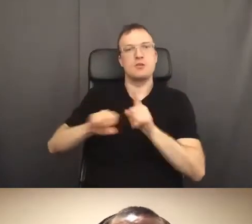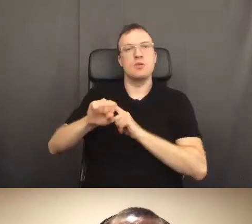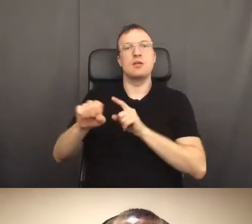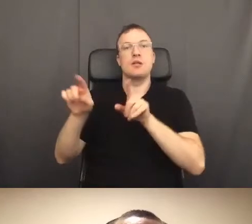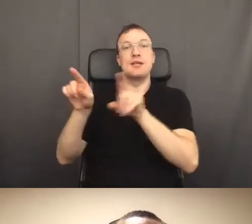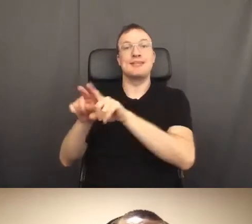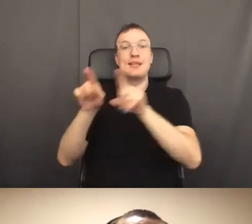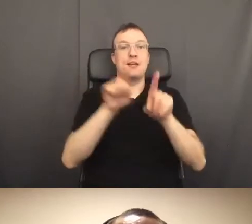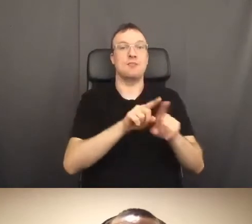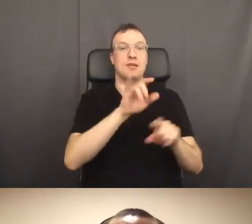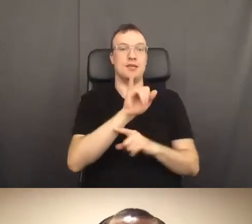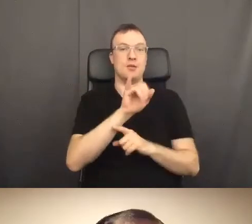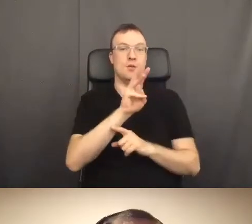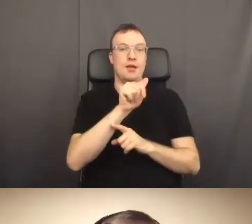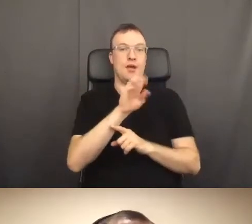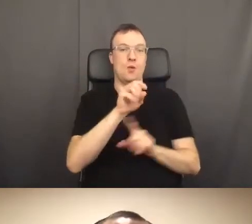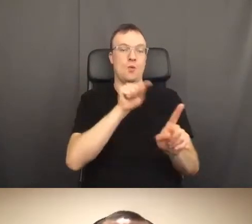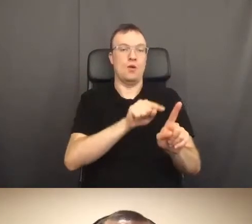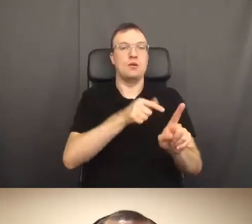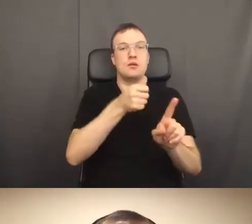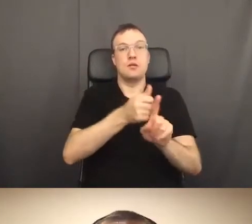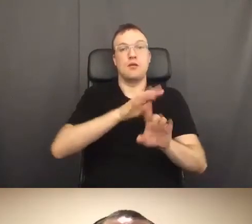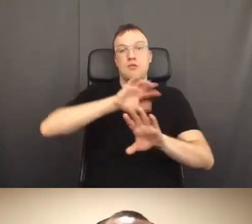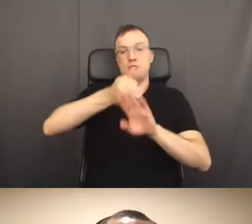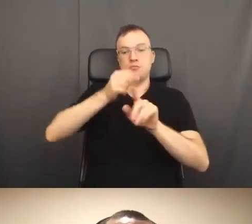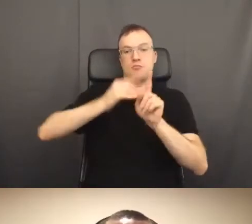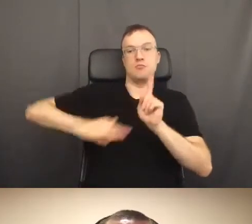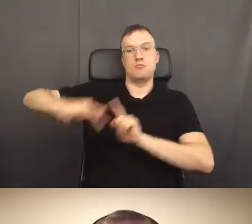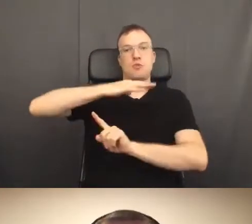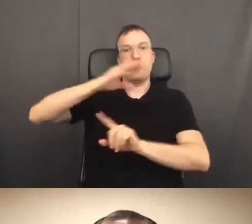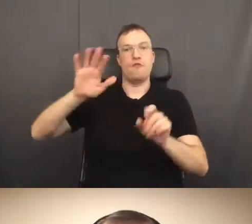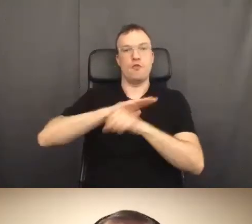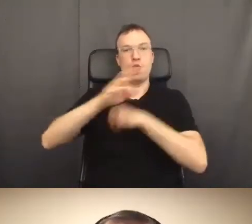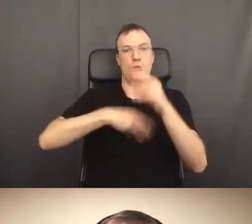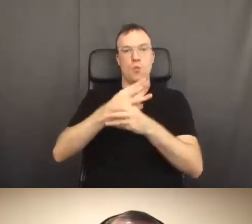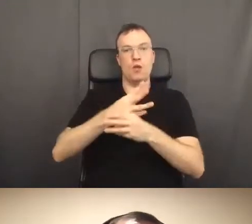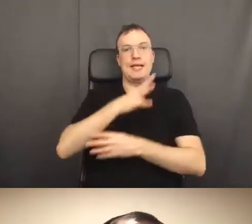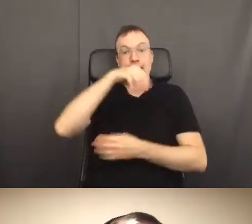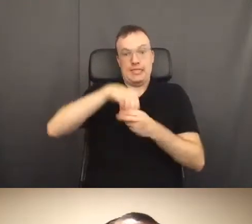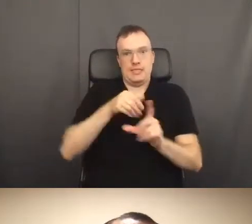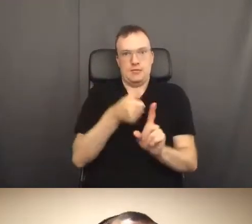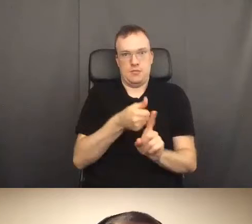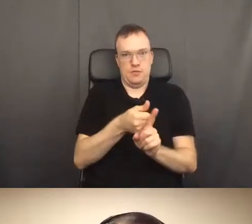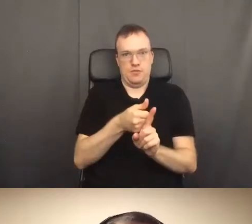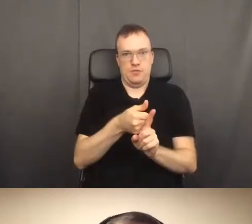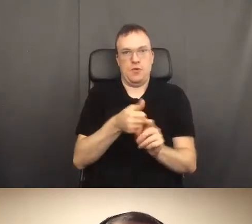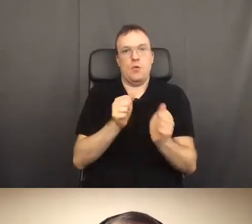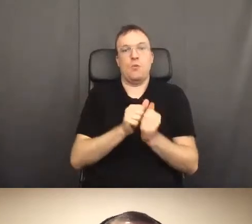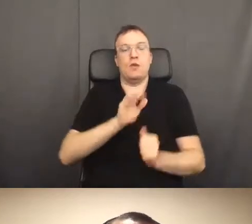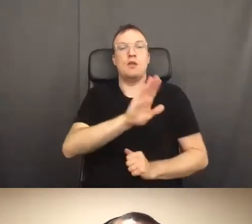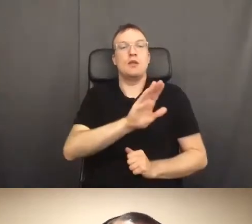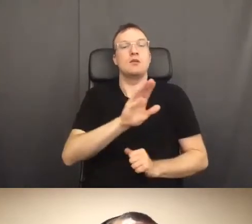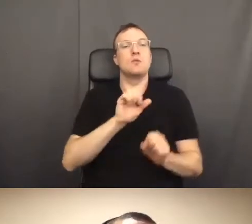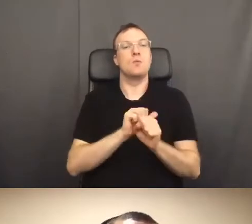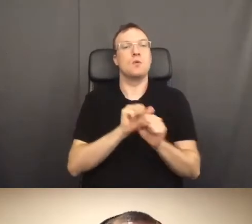to Iwao, where he has created this complete world within himself with his own words